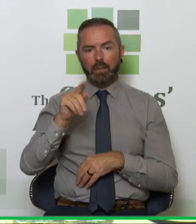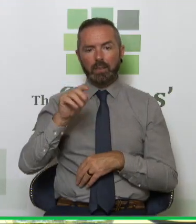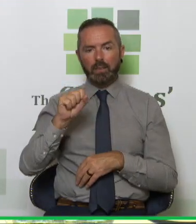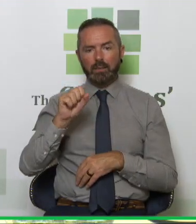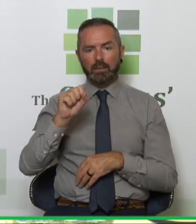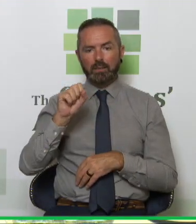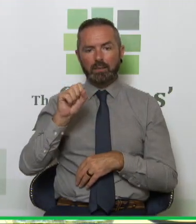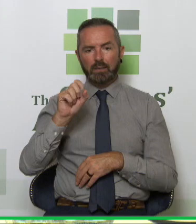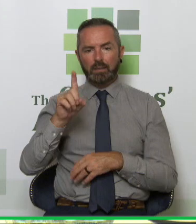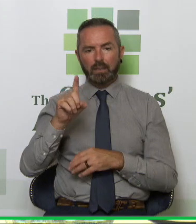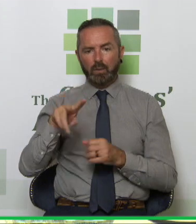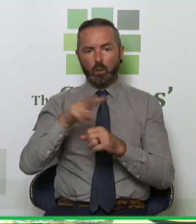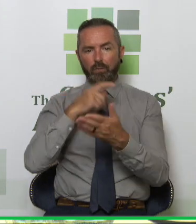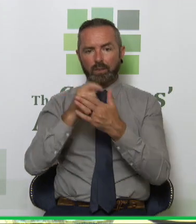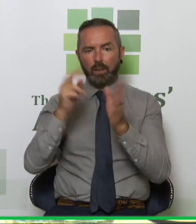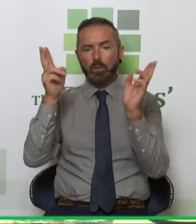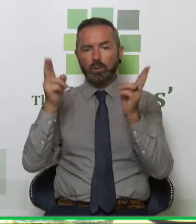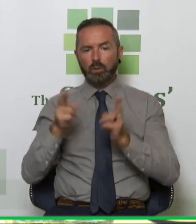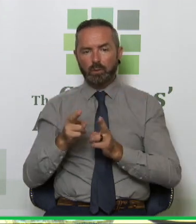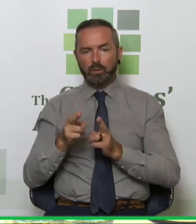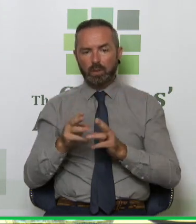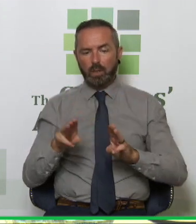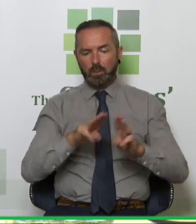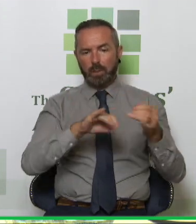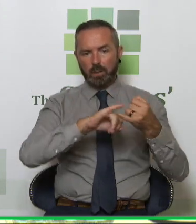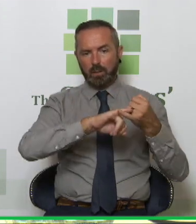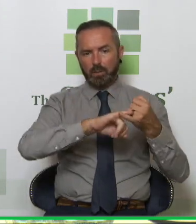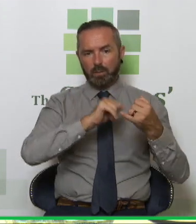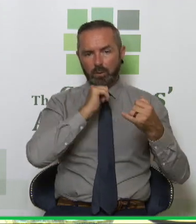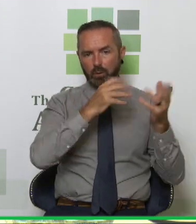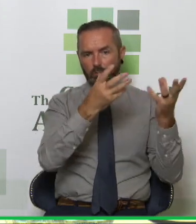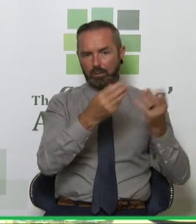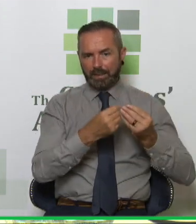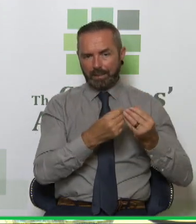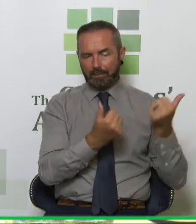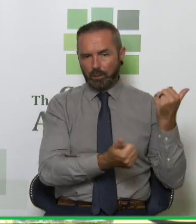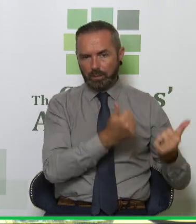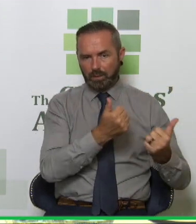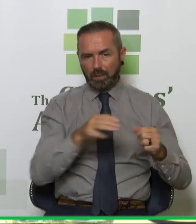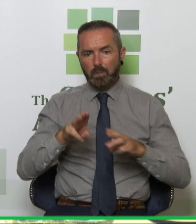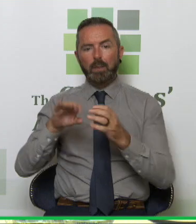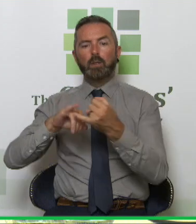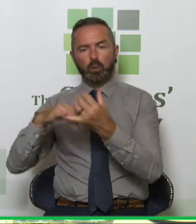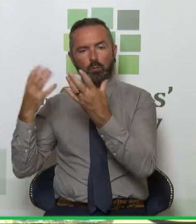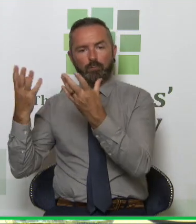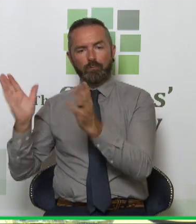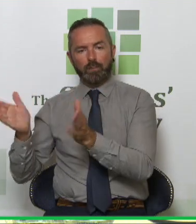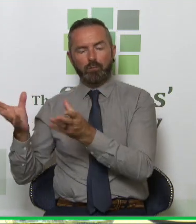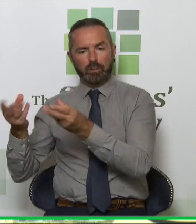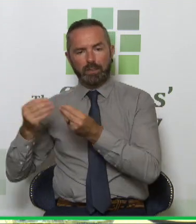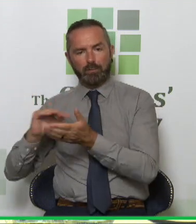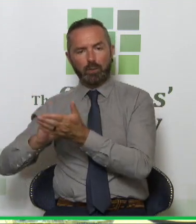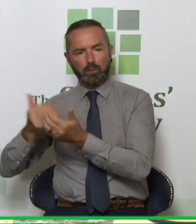reduce over time. So you need a control group of people who did not receive restorative justice, and then a group of people who did, and it's